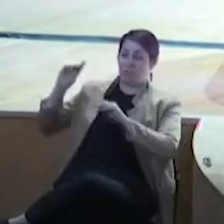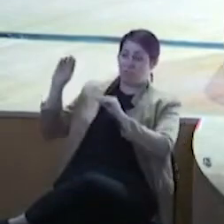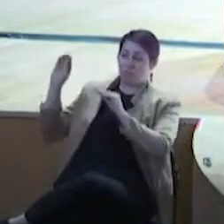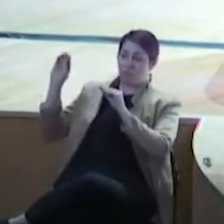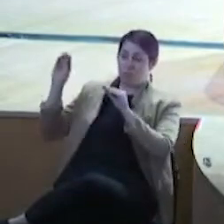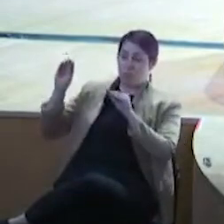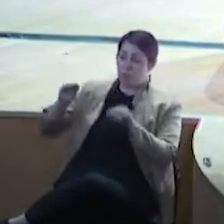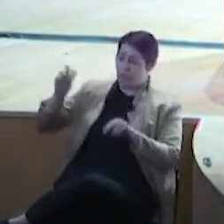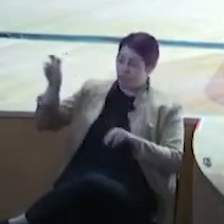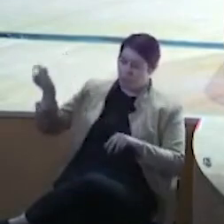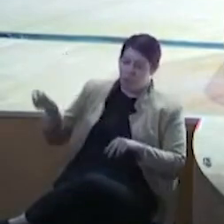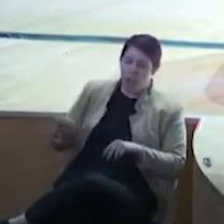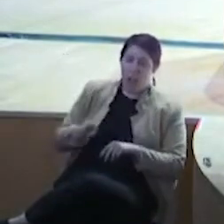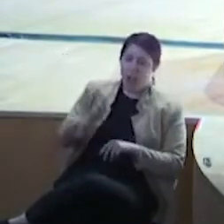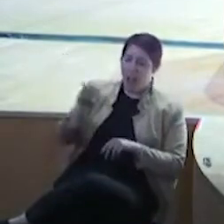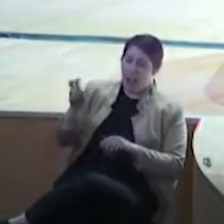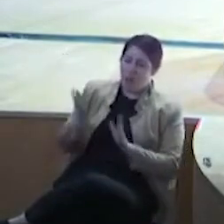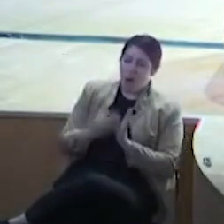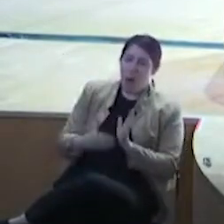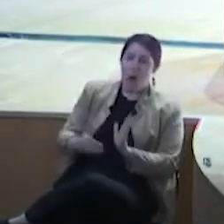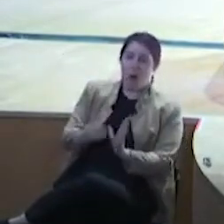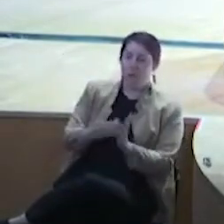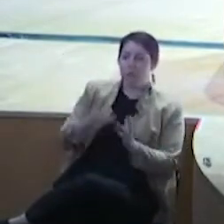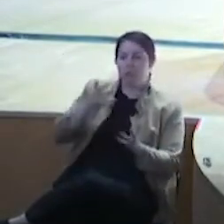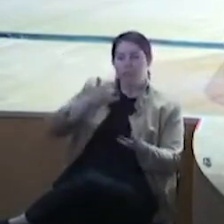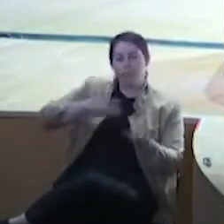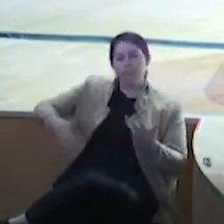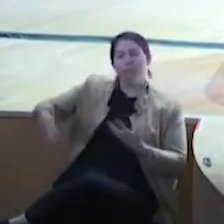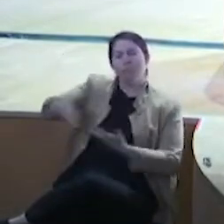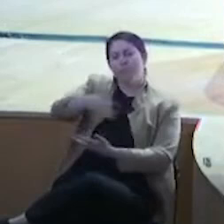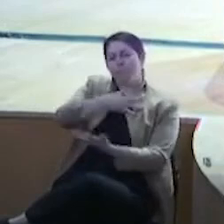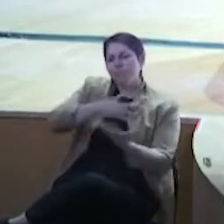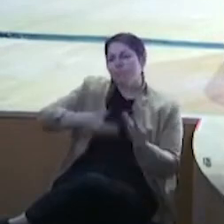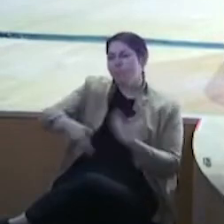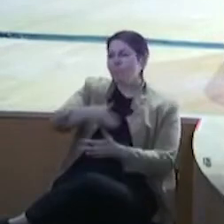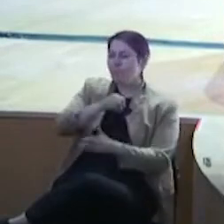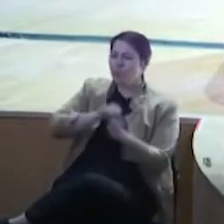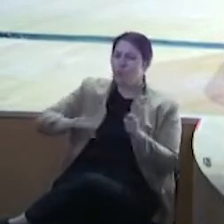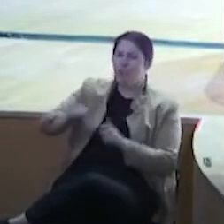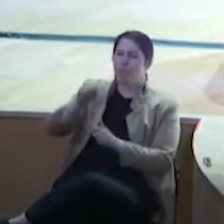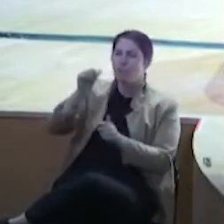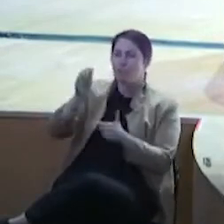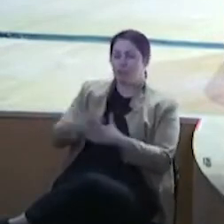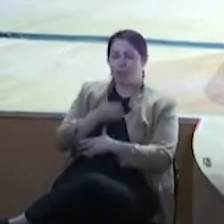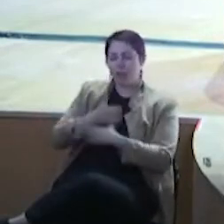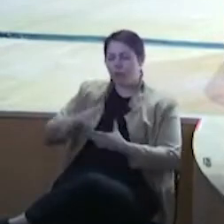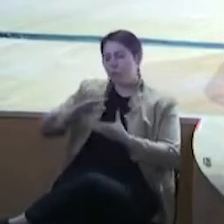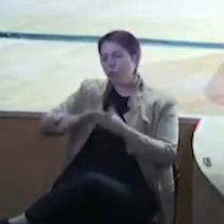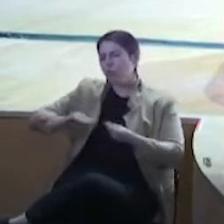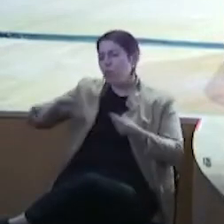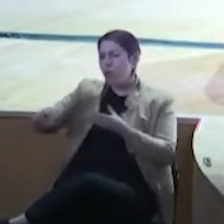We visited with one another, sharing stories, language, resources.